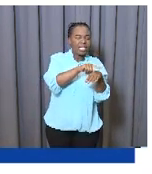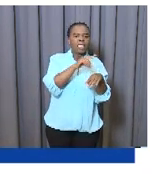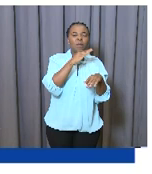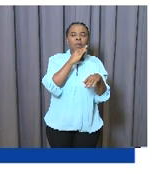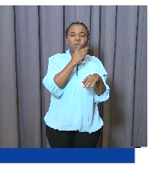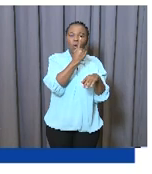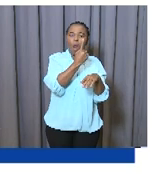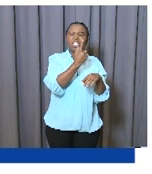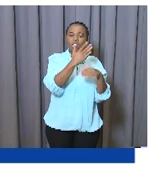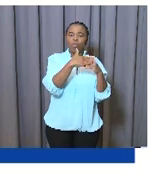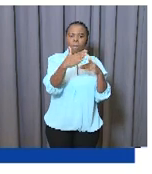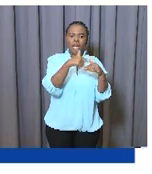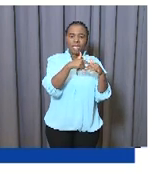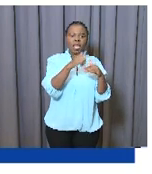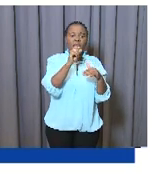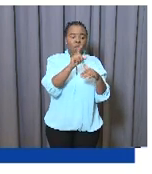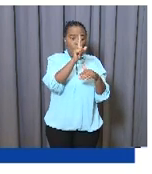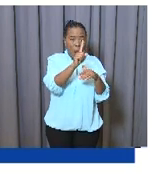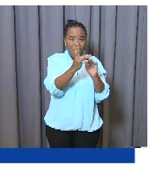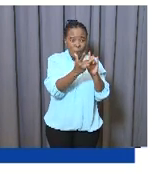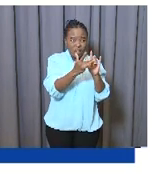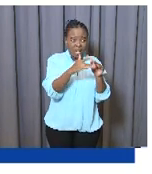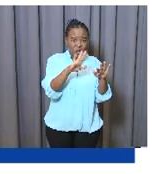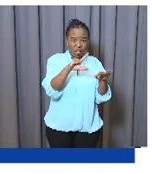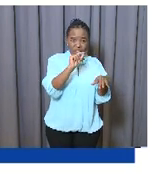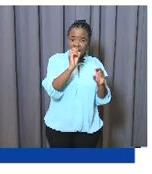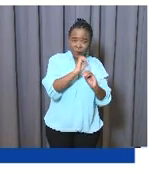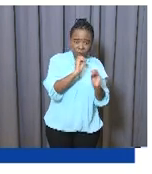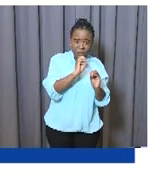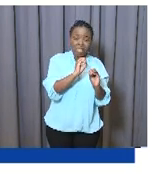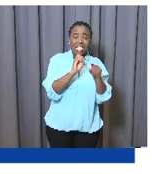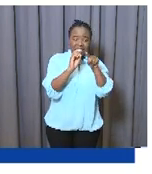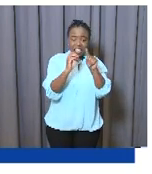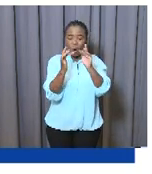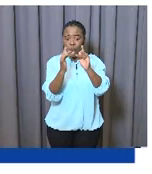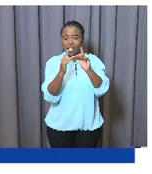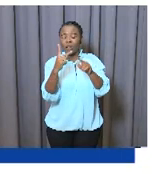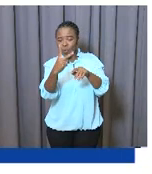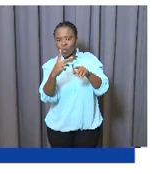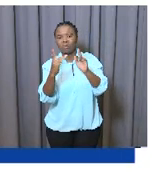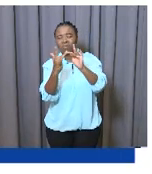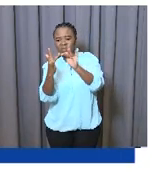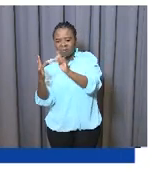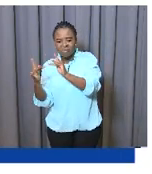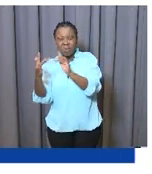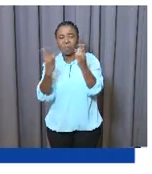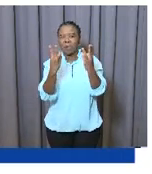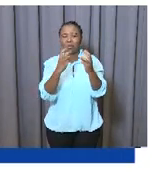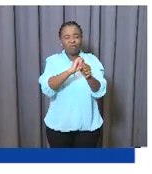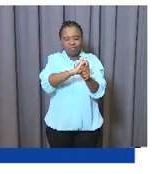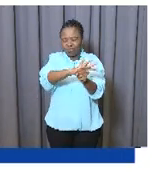many. If you don't find one contact, that one contact may be one contact too dangerous because they may